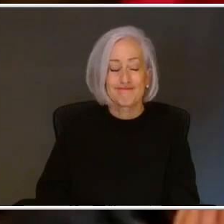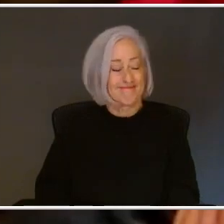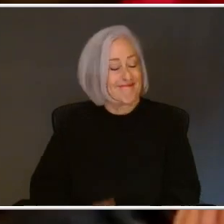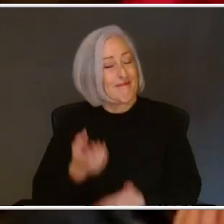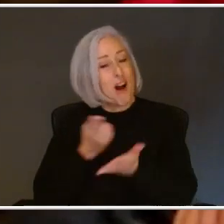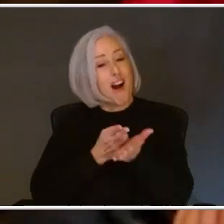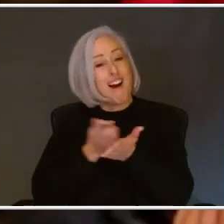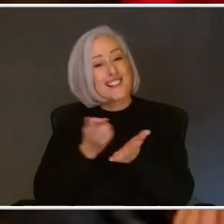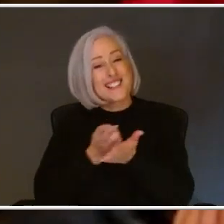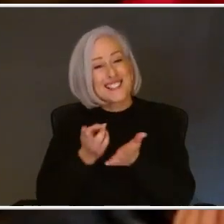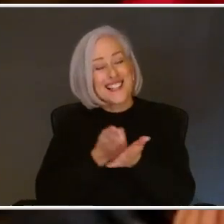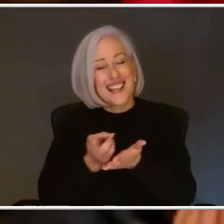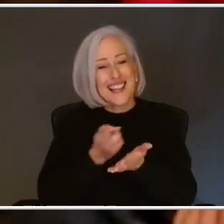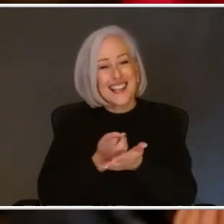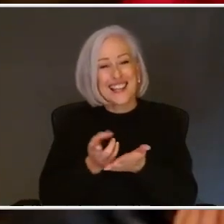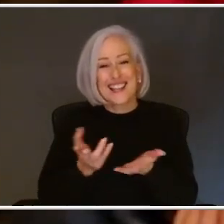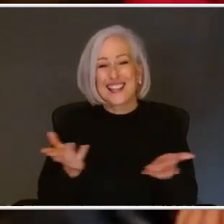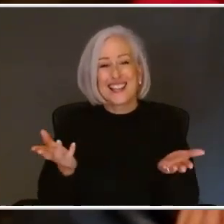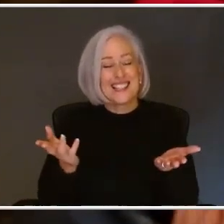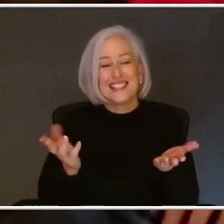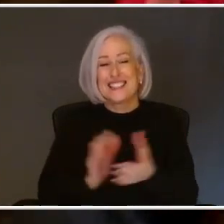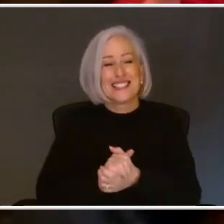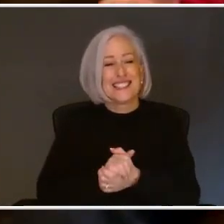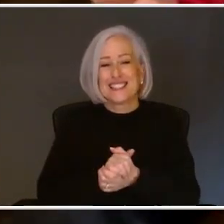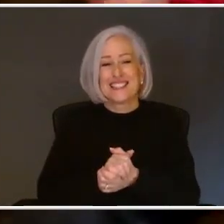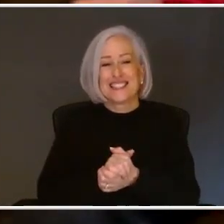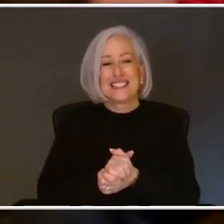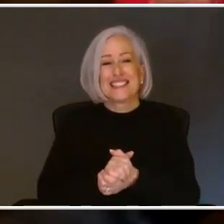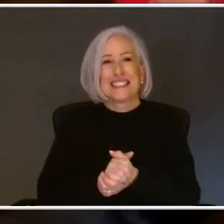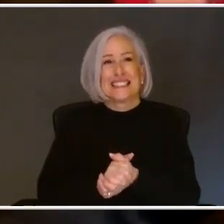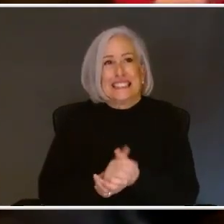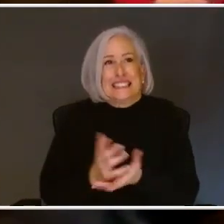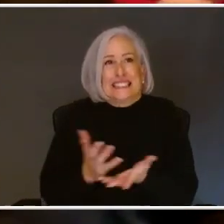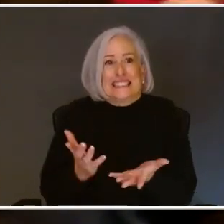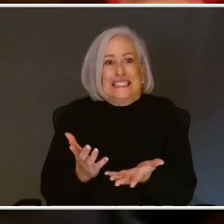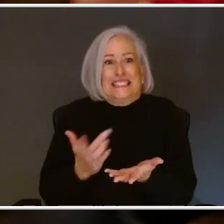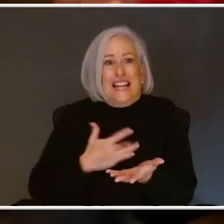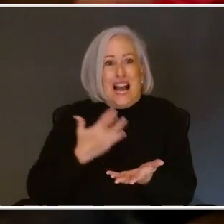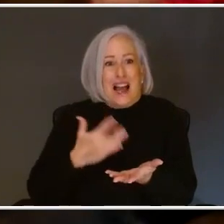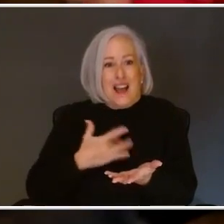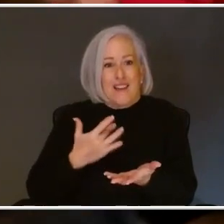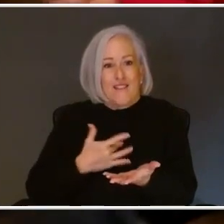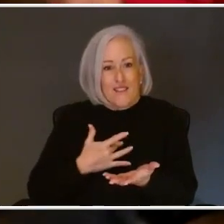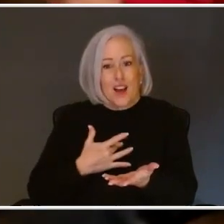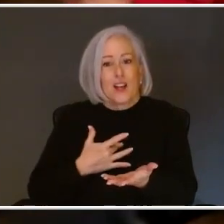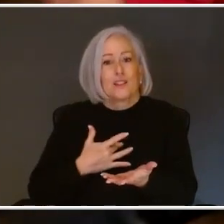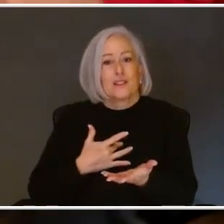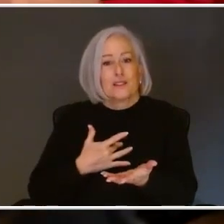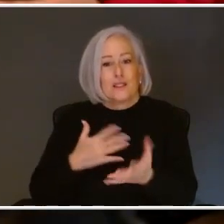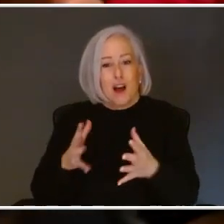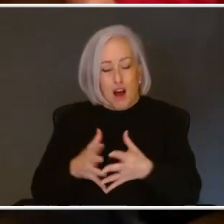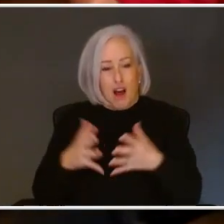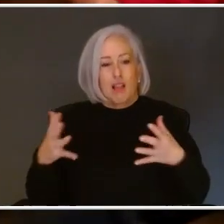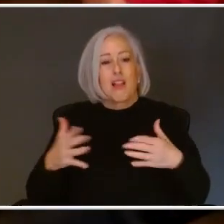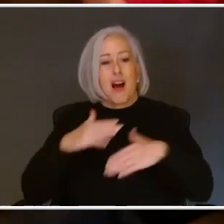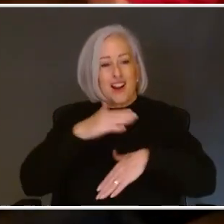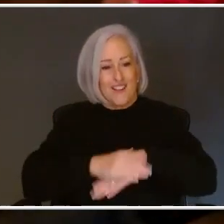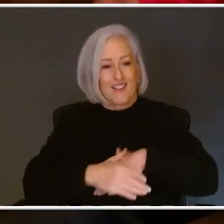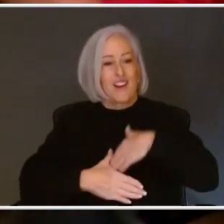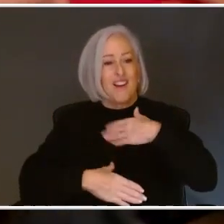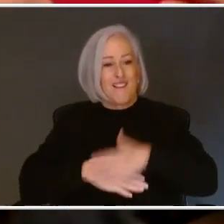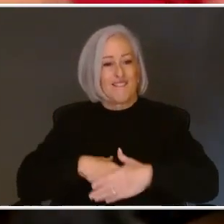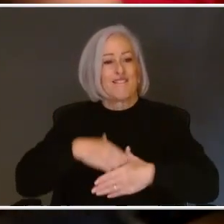Honestly, it was just like, I felt very comforted having like all the doctors around